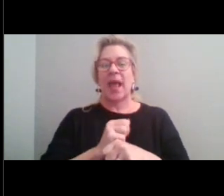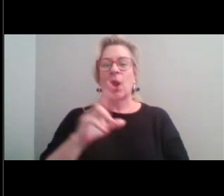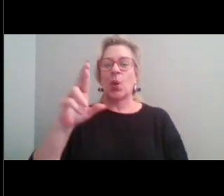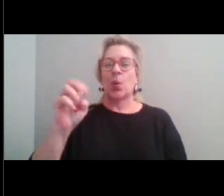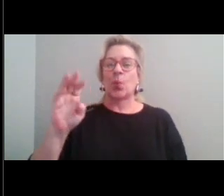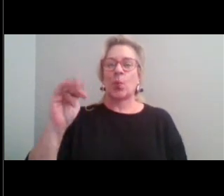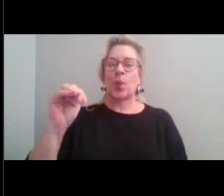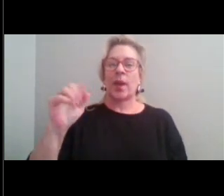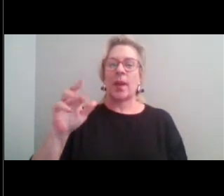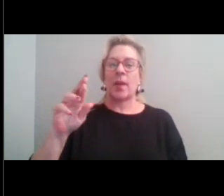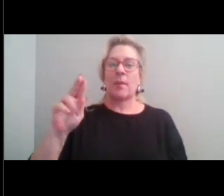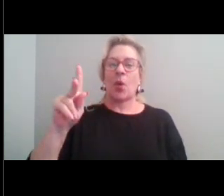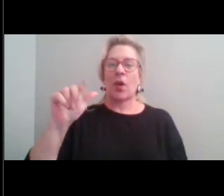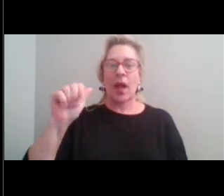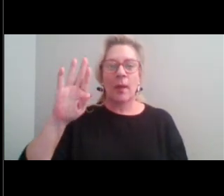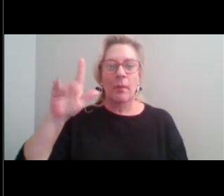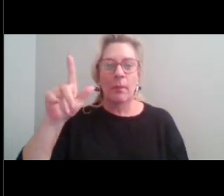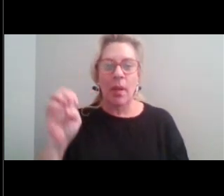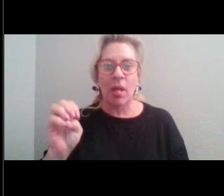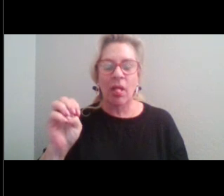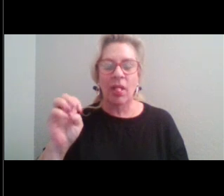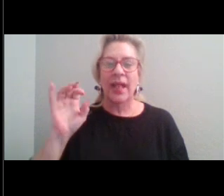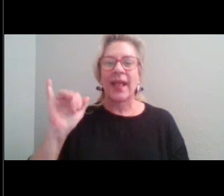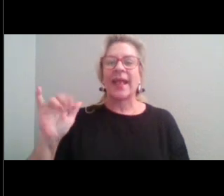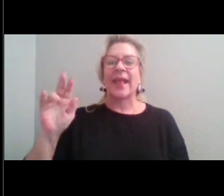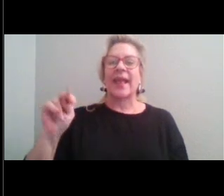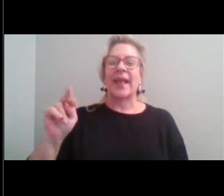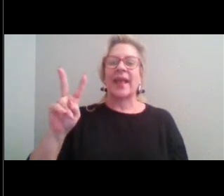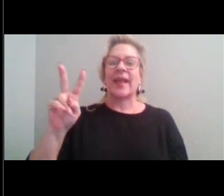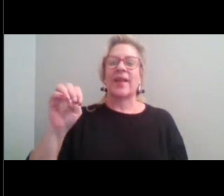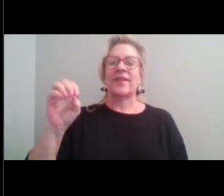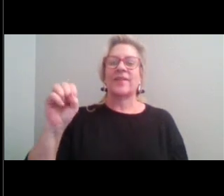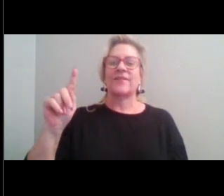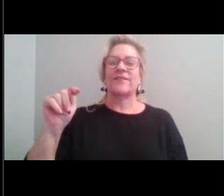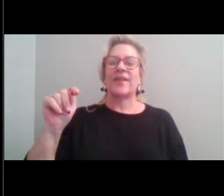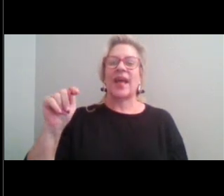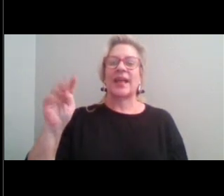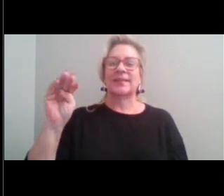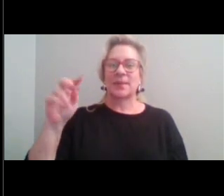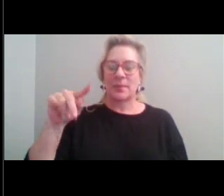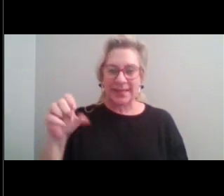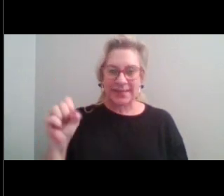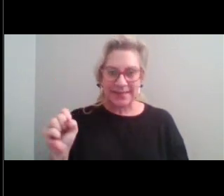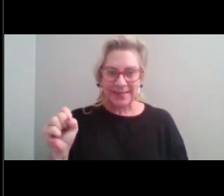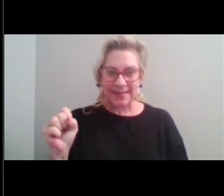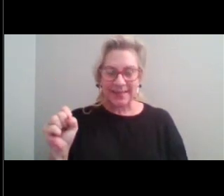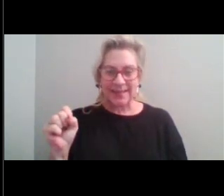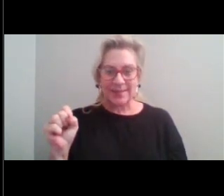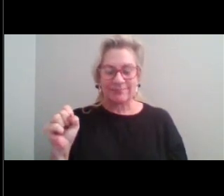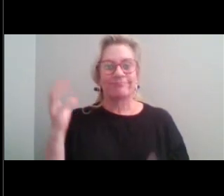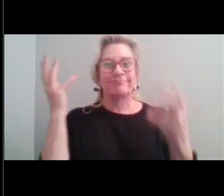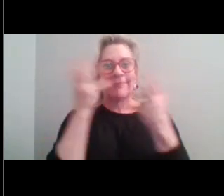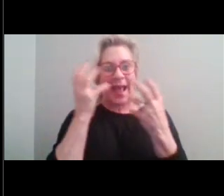investments. Remarkable investments. And a lot of you in the room today, whether you're local